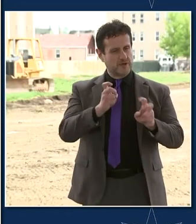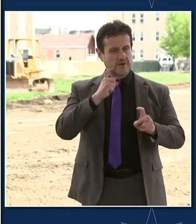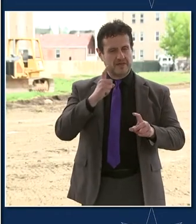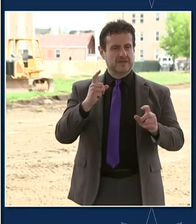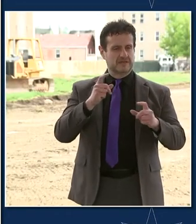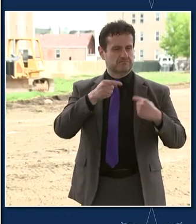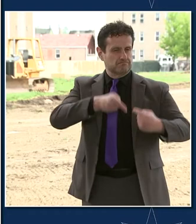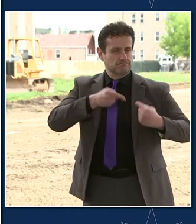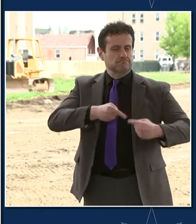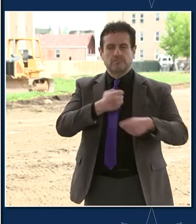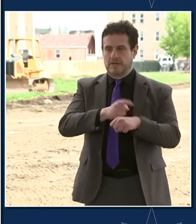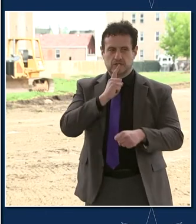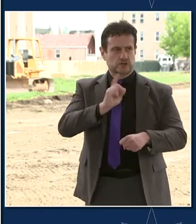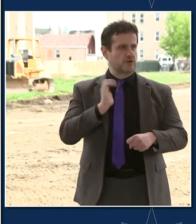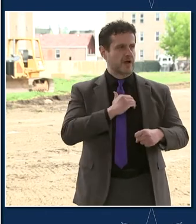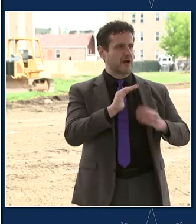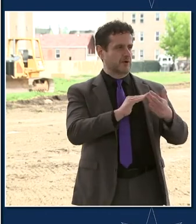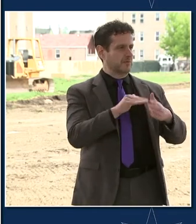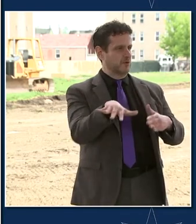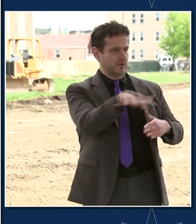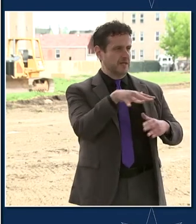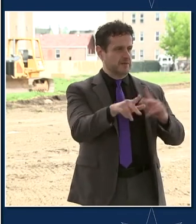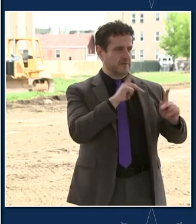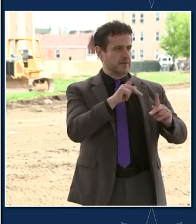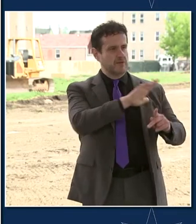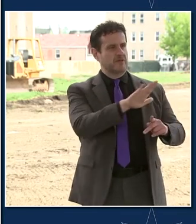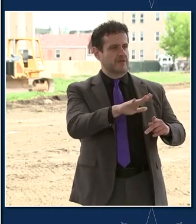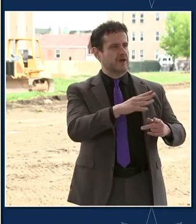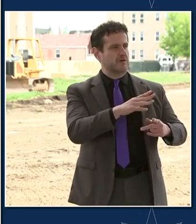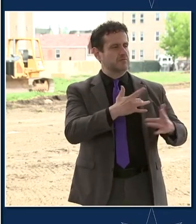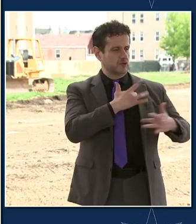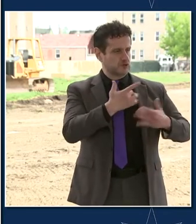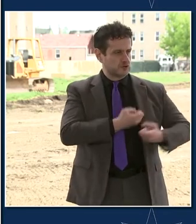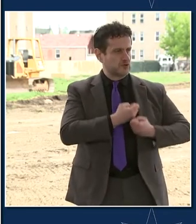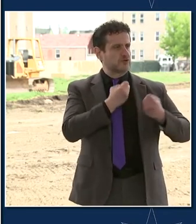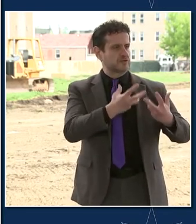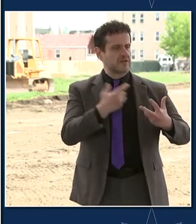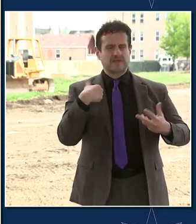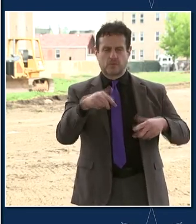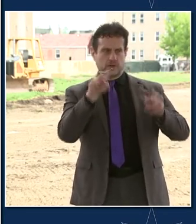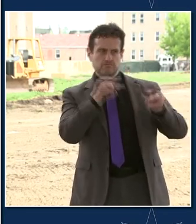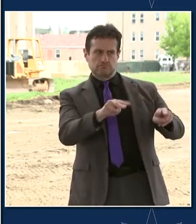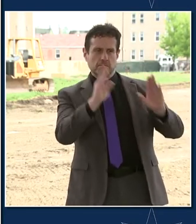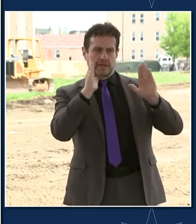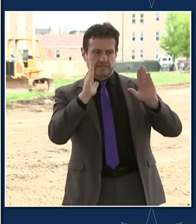voices of our communities are heard, Matt DeMatteo from New Life Centers.